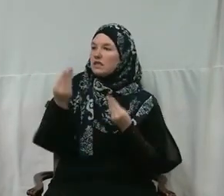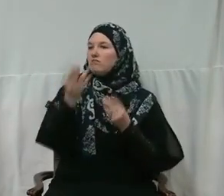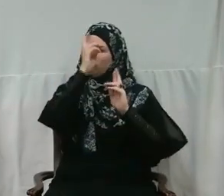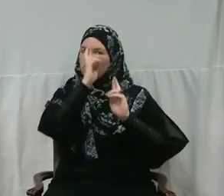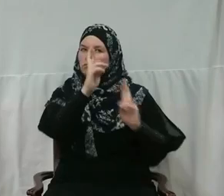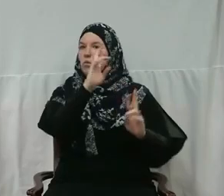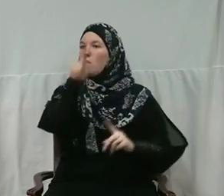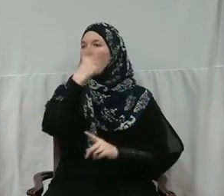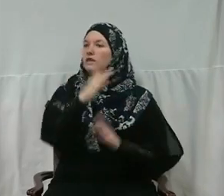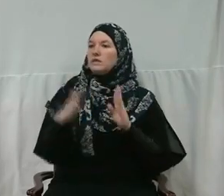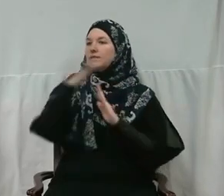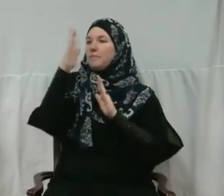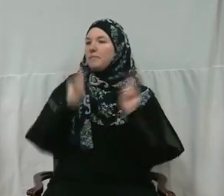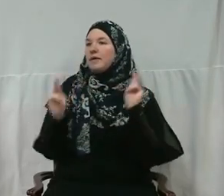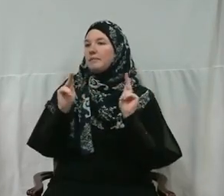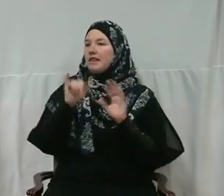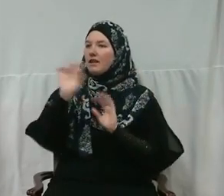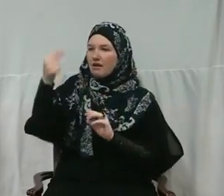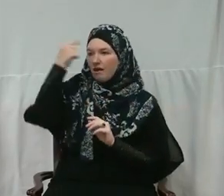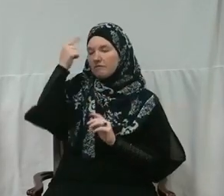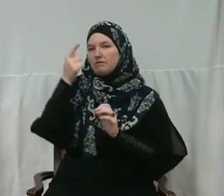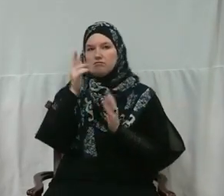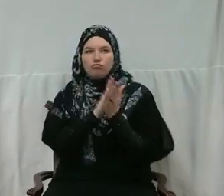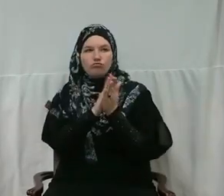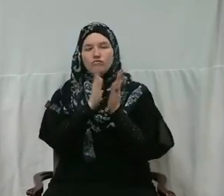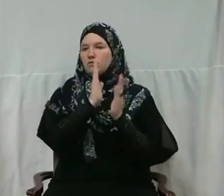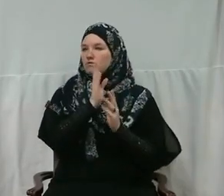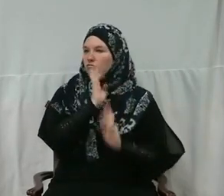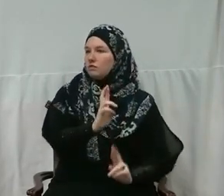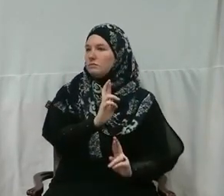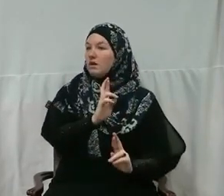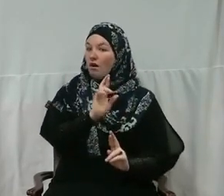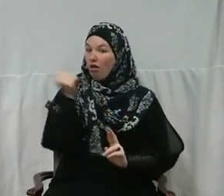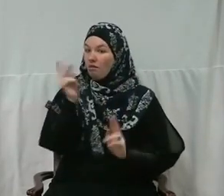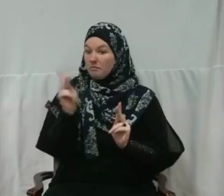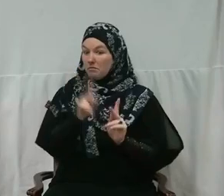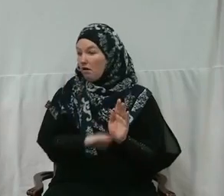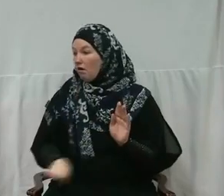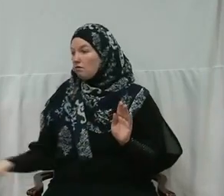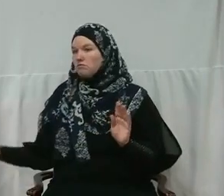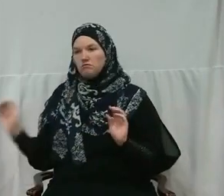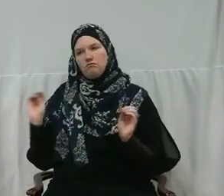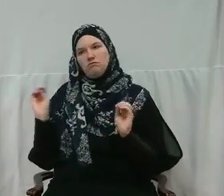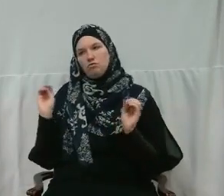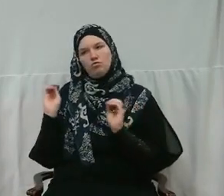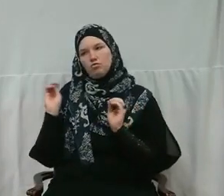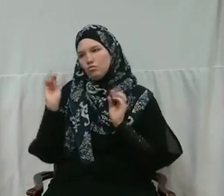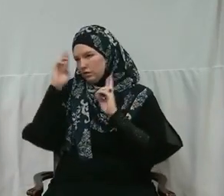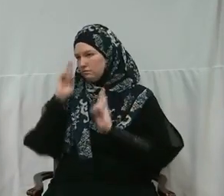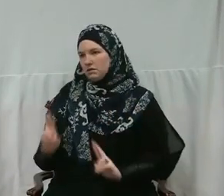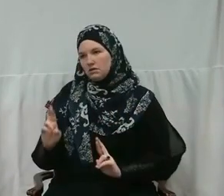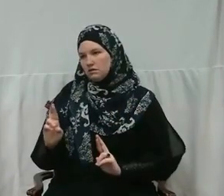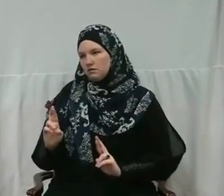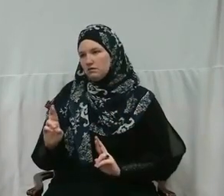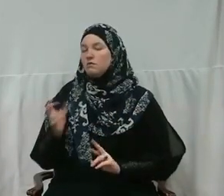Only the elites get the elite treatment, but the rest of the people are not treated the same way.